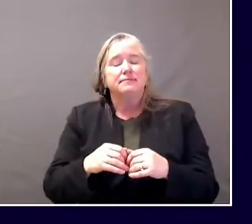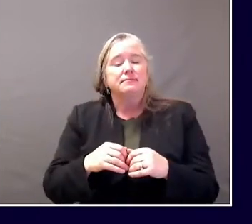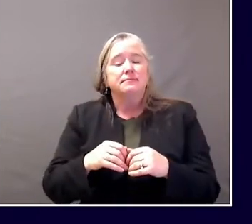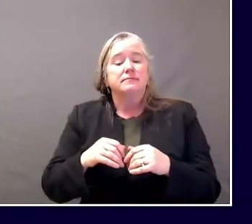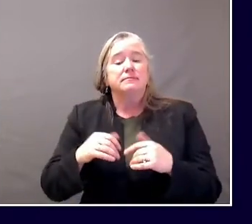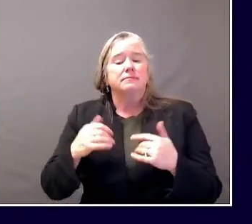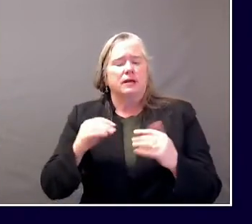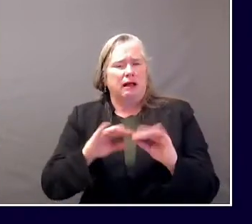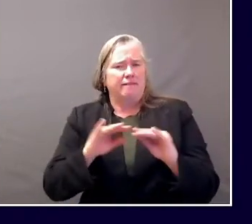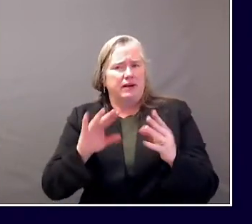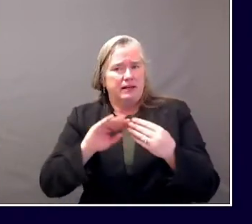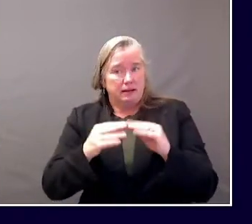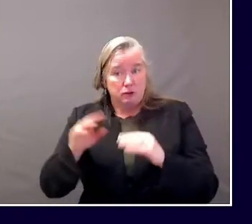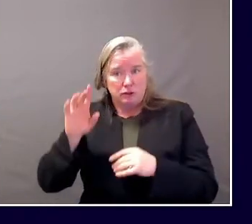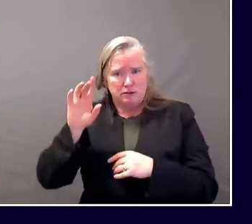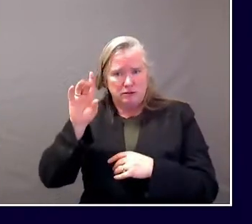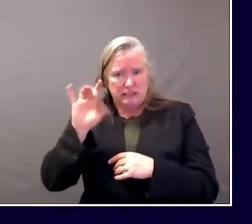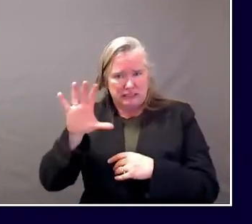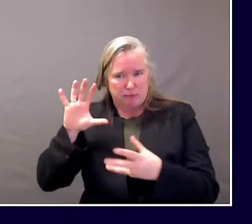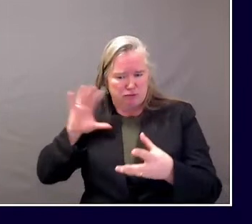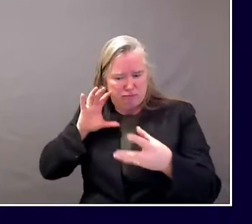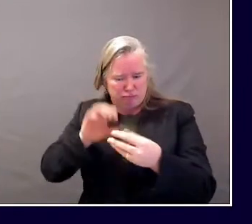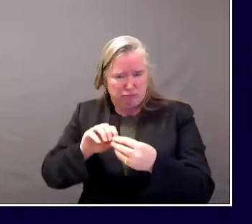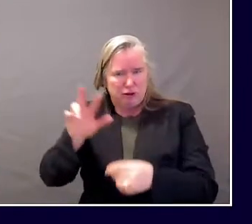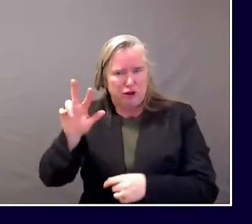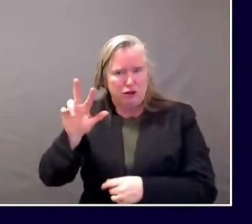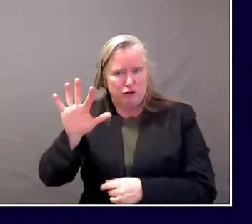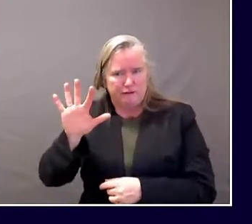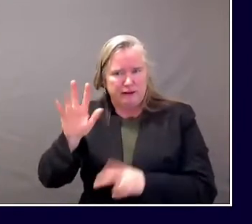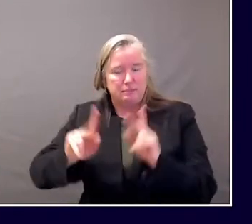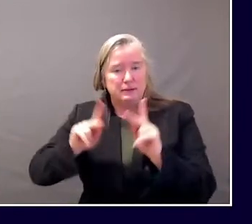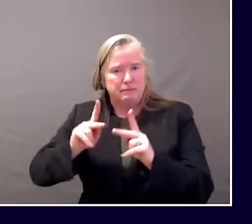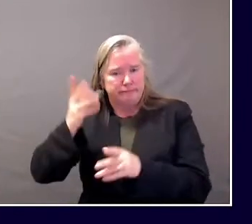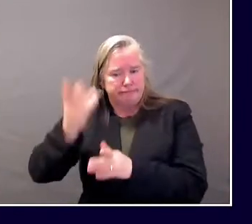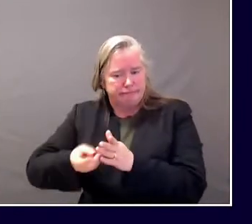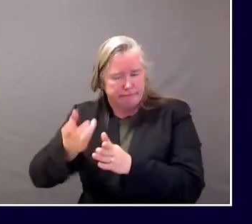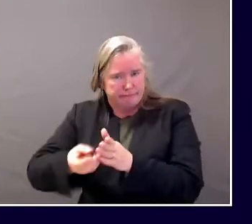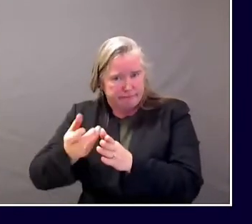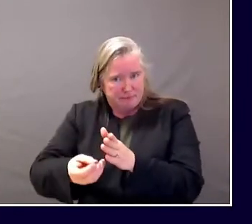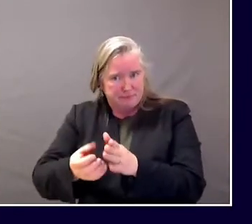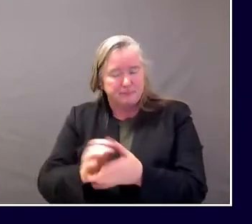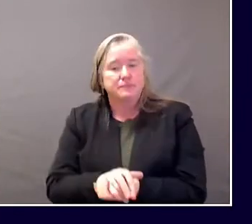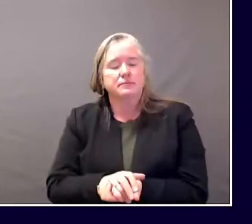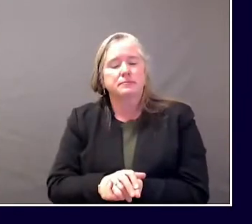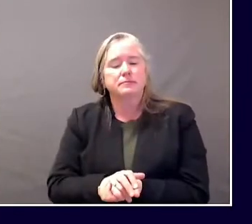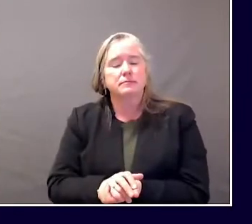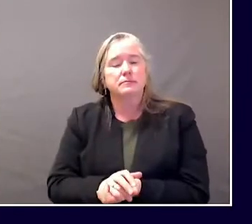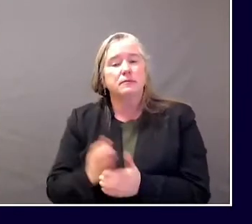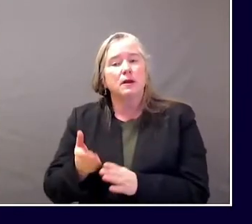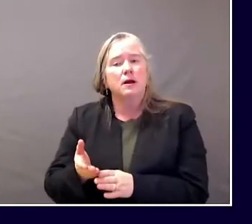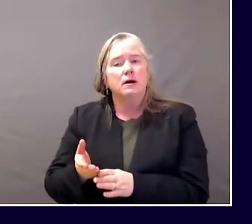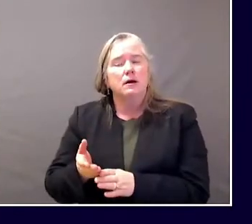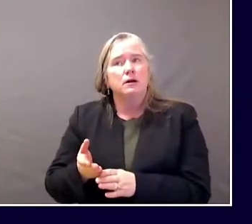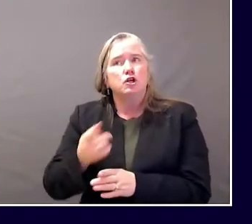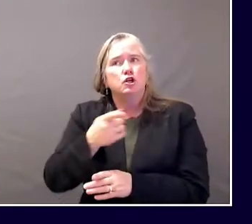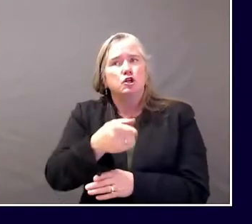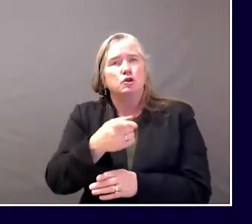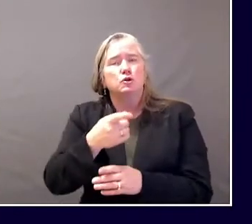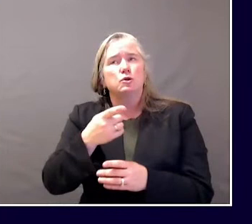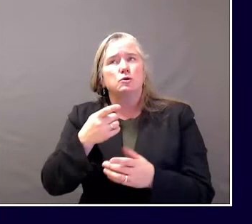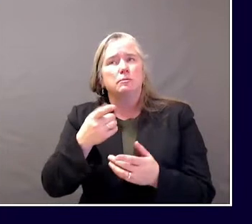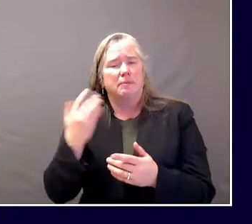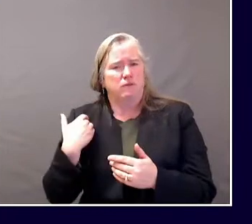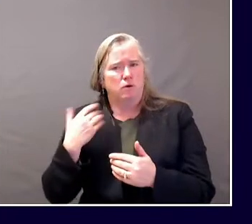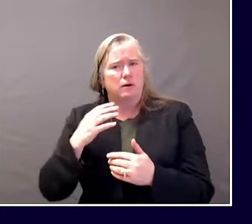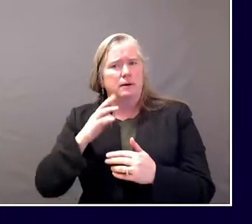that were throughout December, based on the 4 categories that you outlined, the 4 multi-layered approach, is it safe to